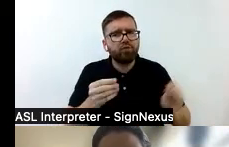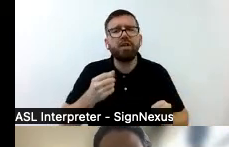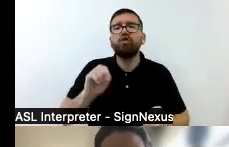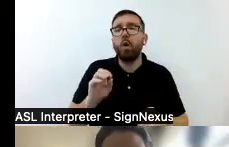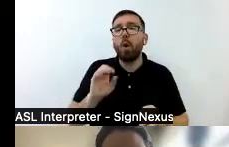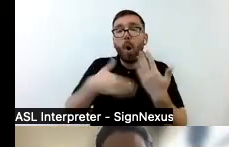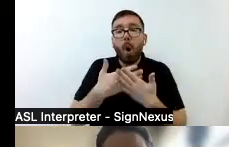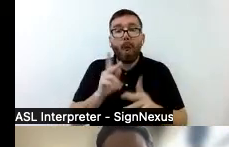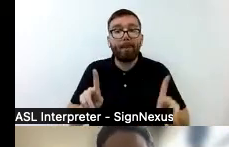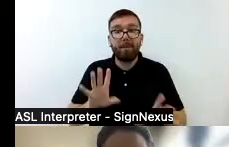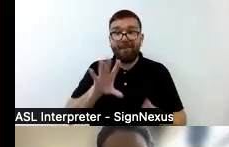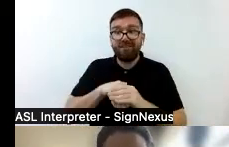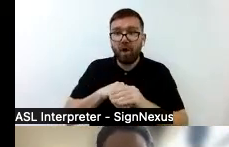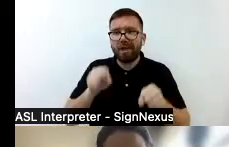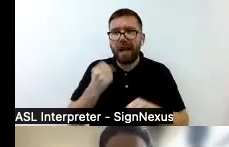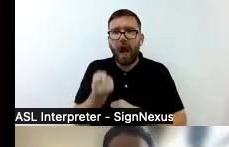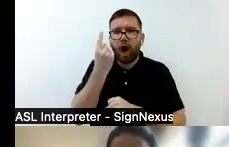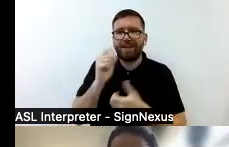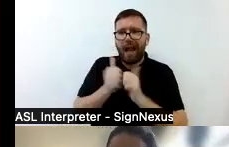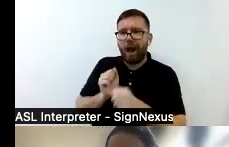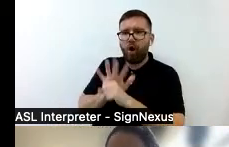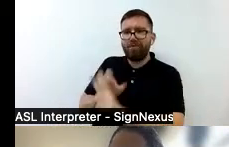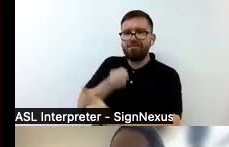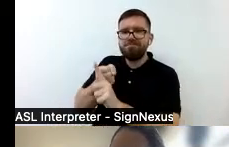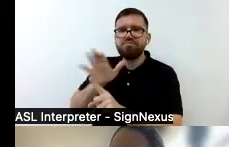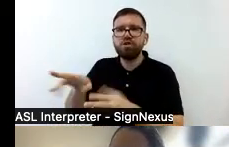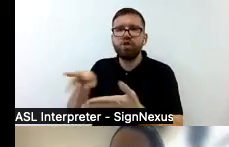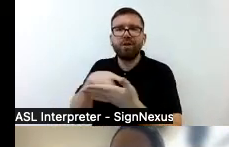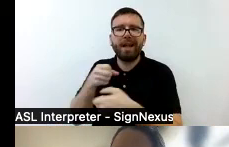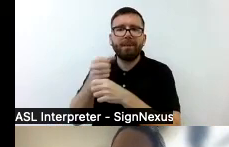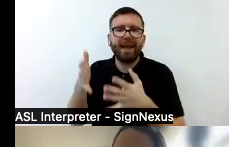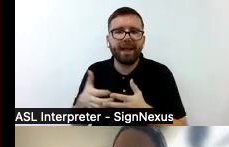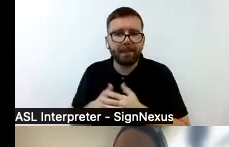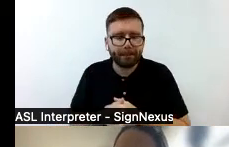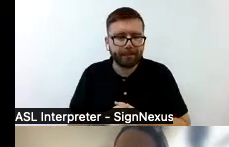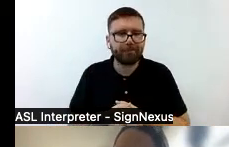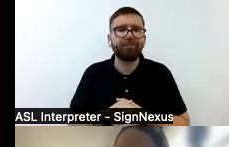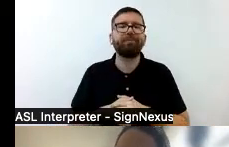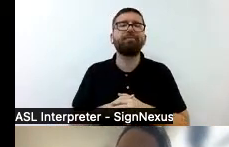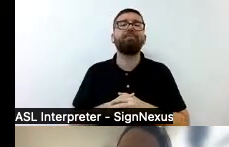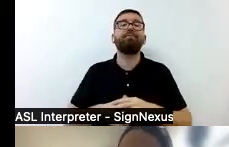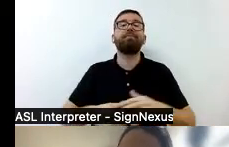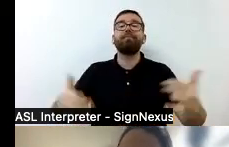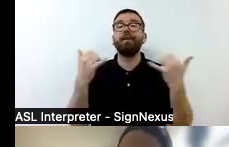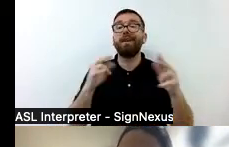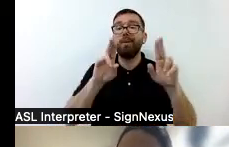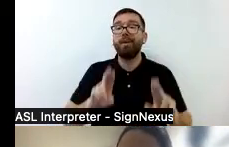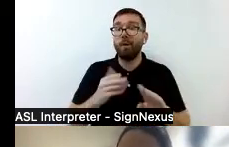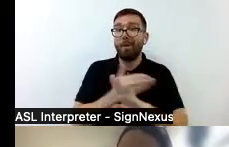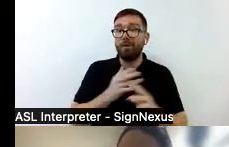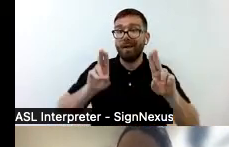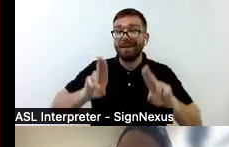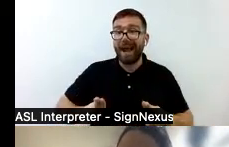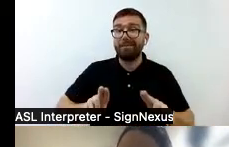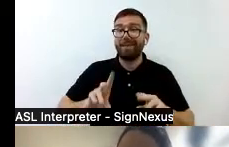of COVID-19 near dance making. So before moving forward with the application demo, let's review